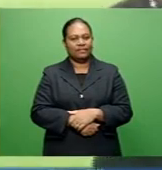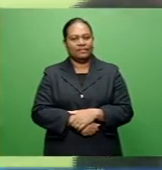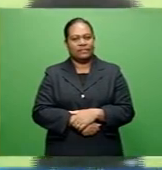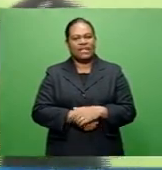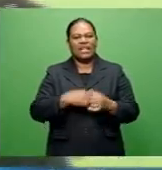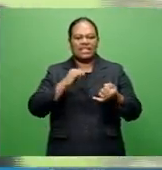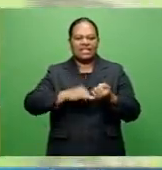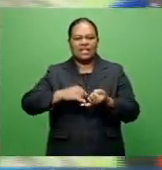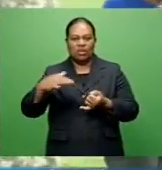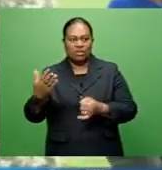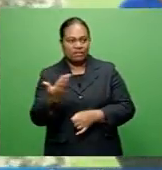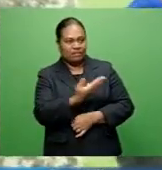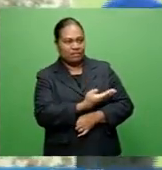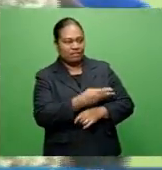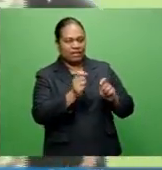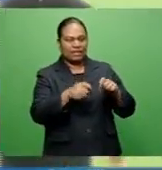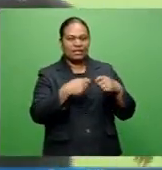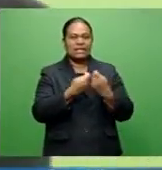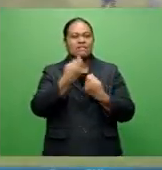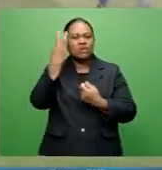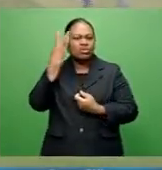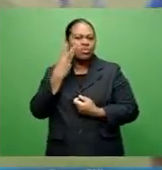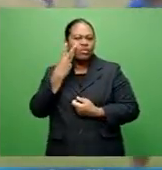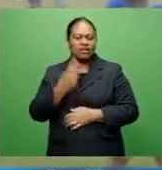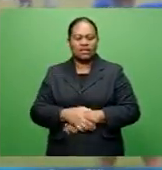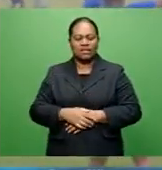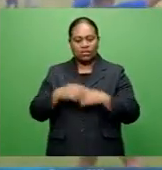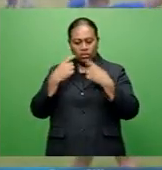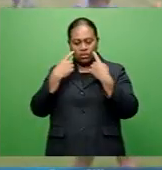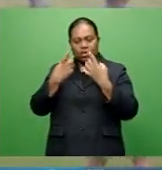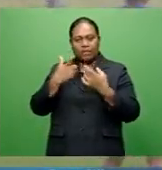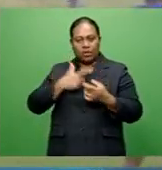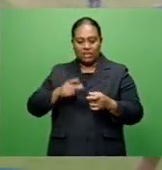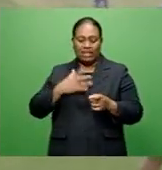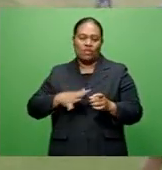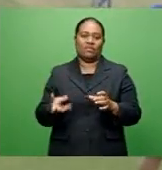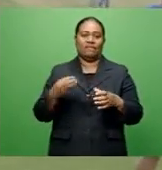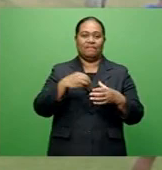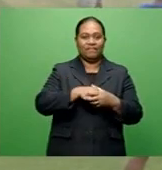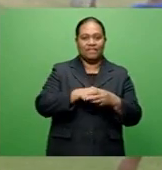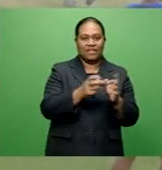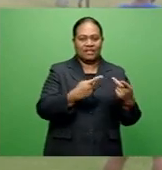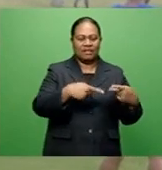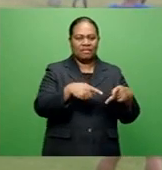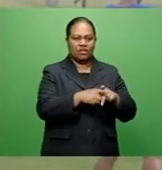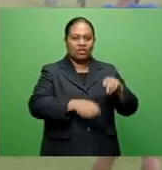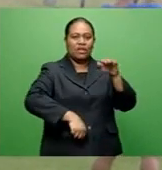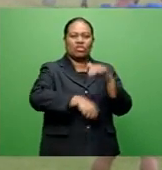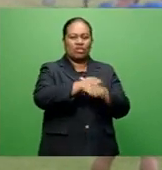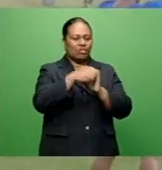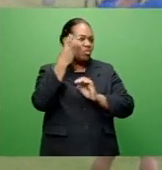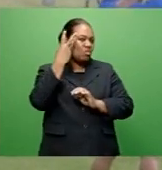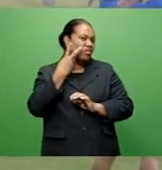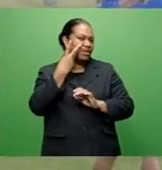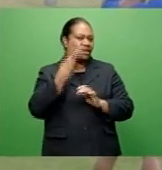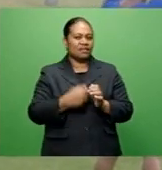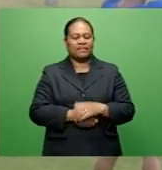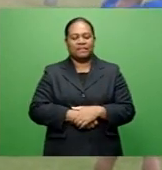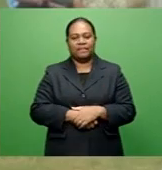Seahawks will need to up the ante in the Uprising Sevens tournament to maintain their place as one of the top women's team in the